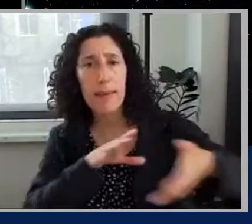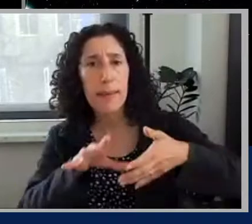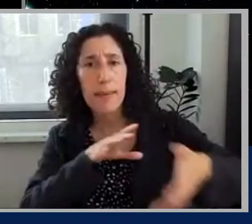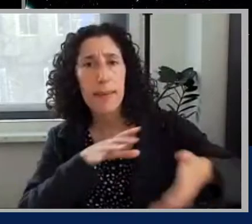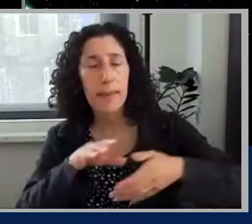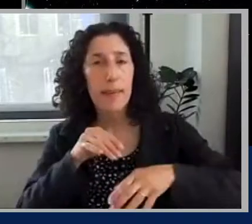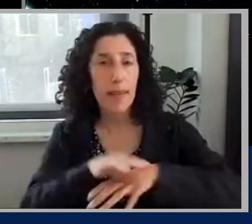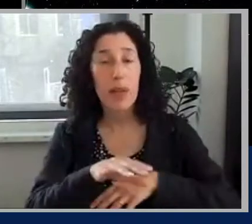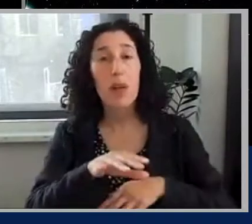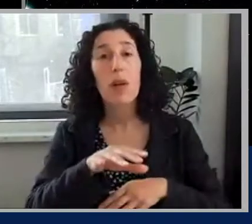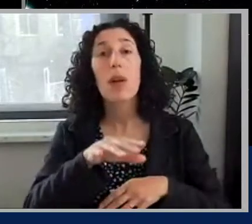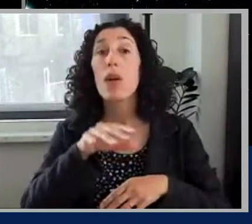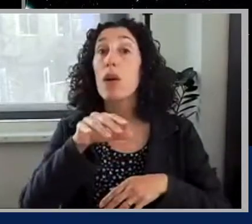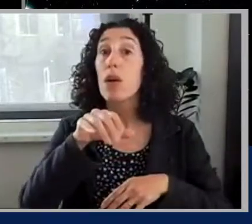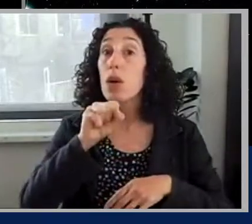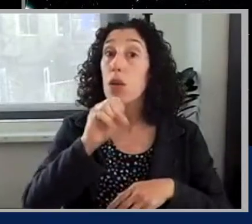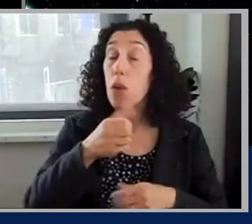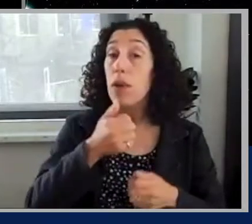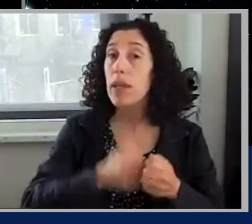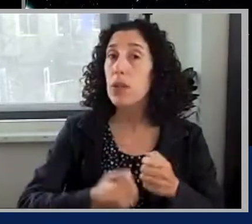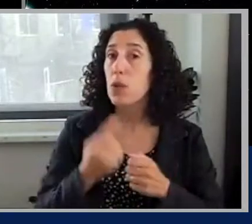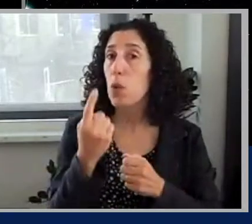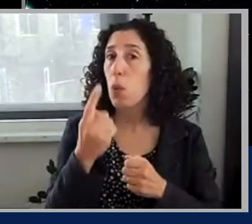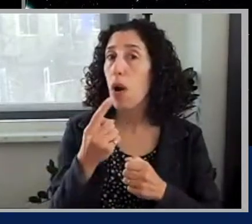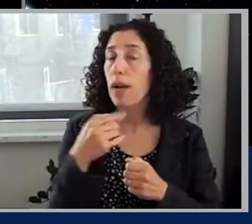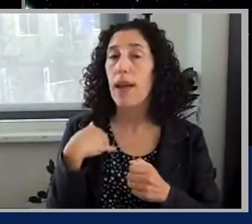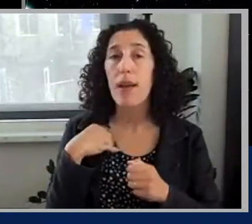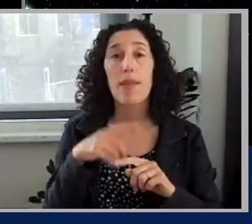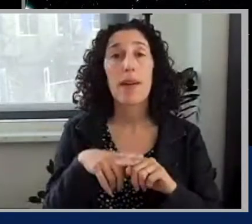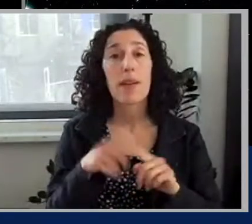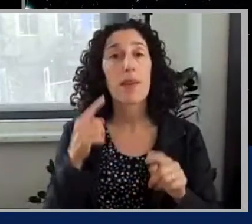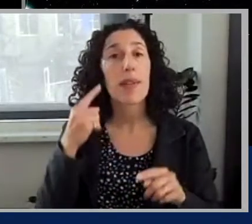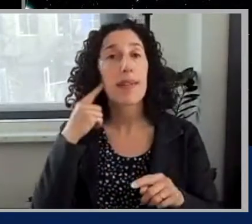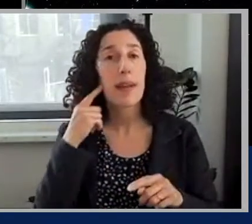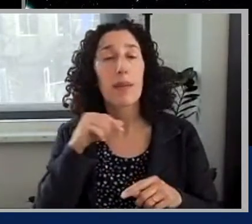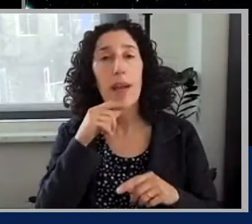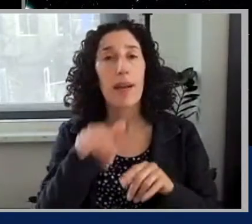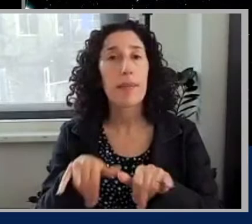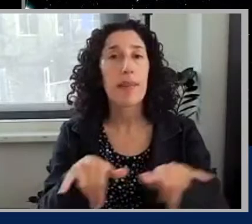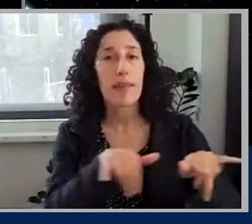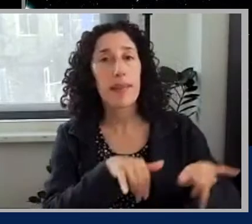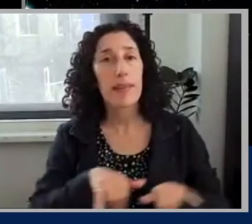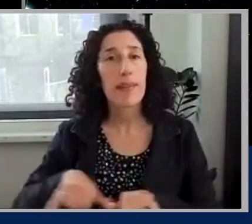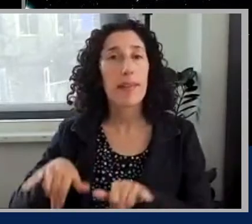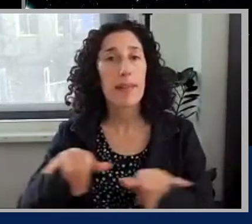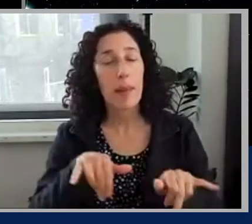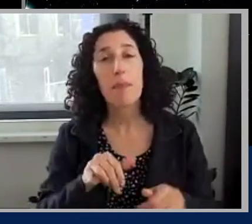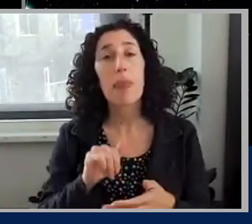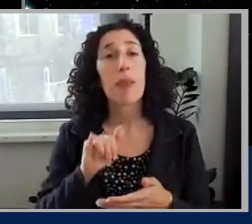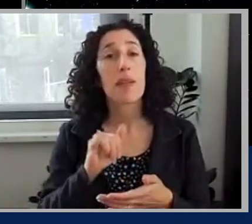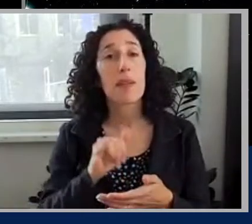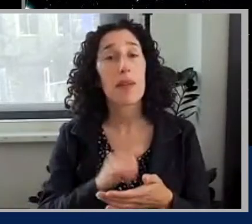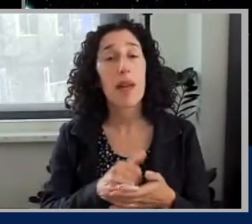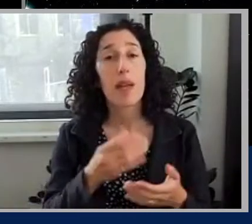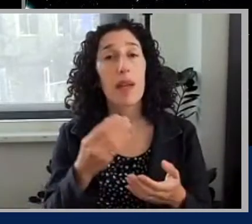was very exciting because I think it brought data sonification to a very large new audience